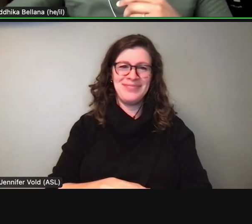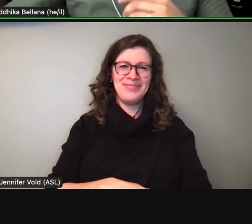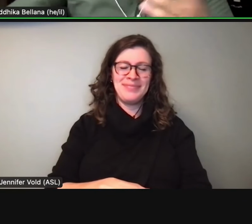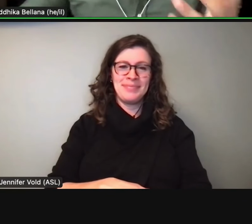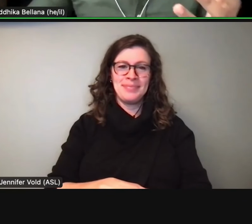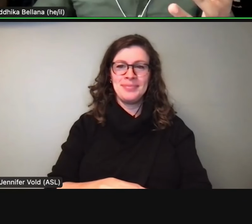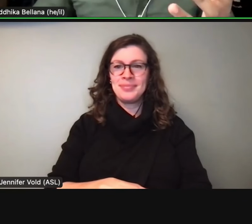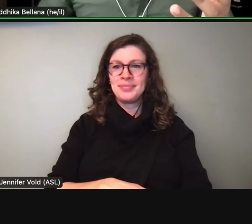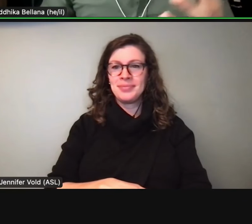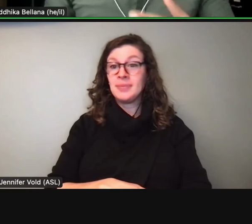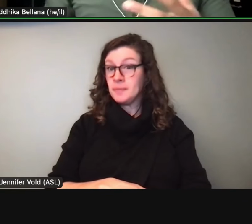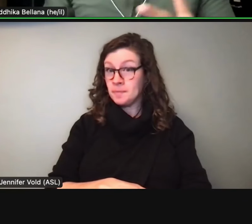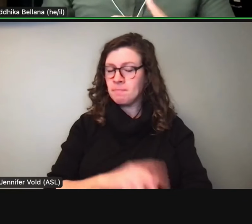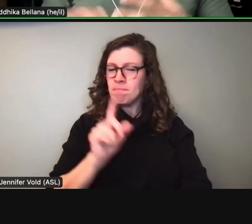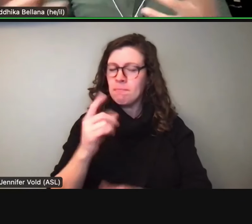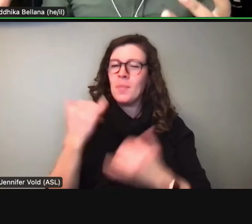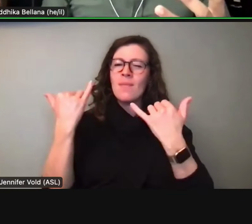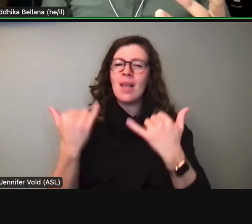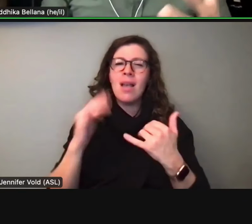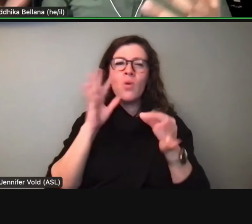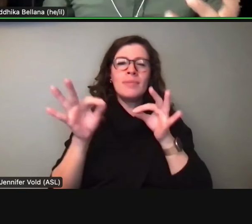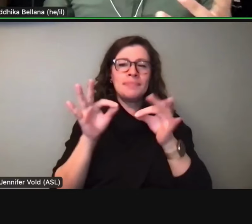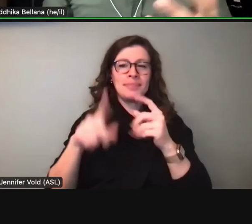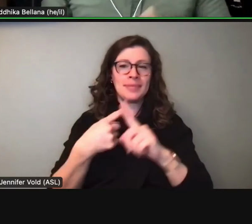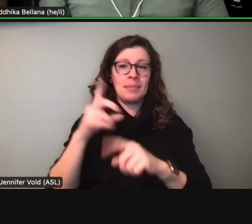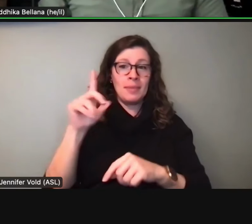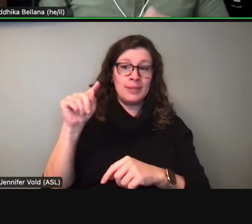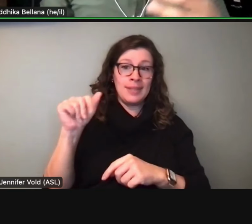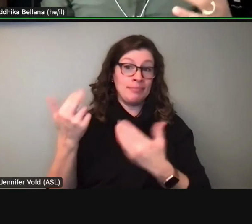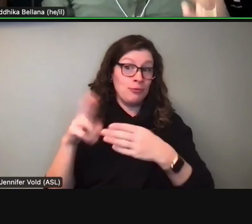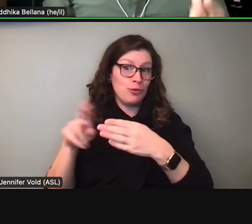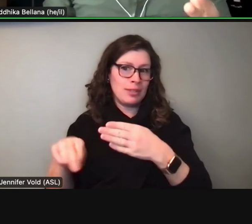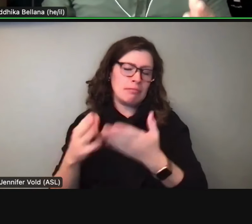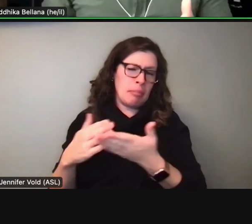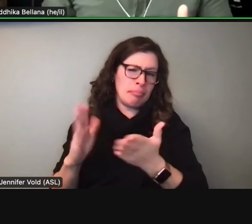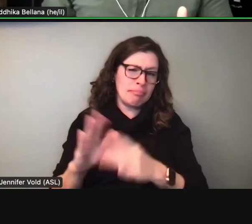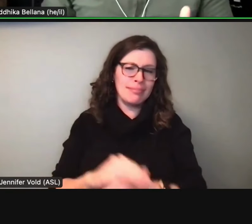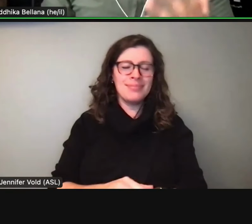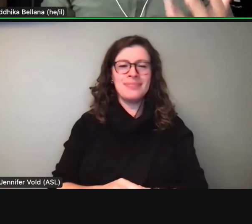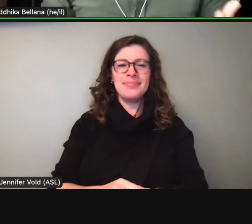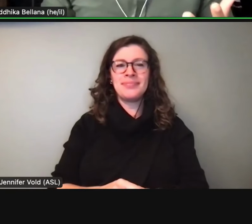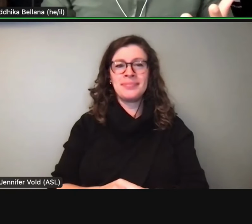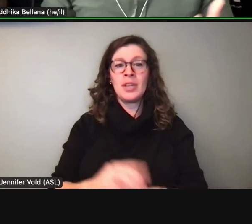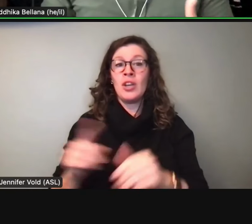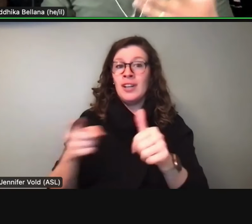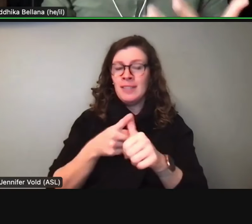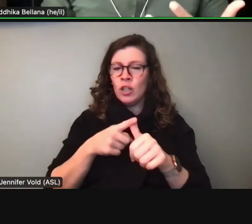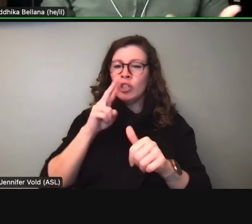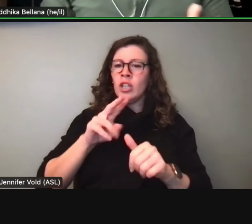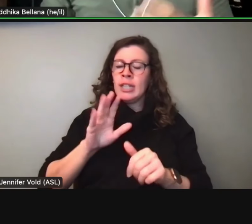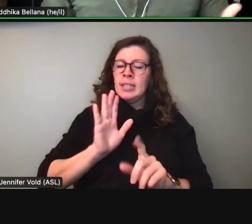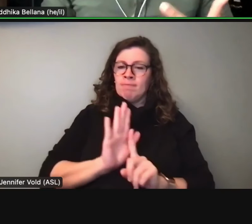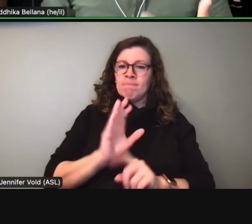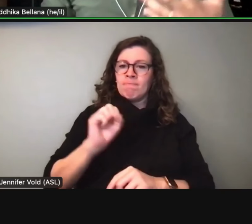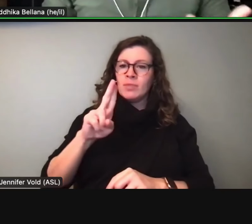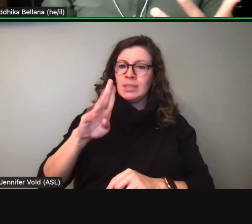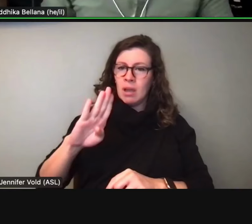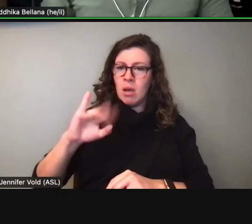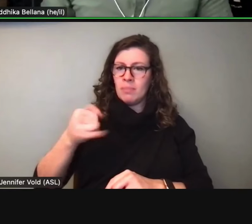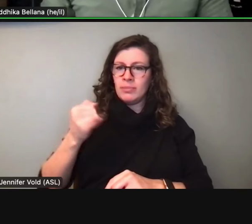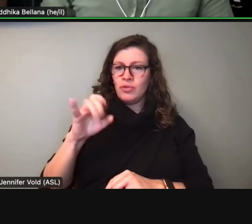And then I'm going to tell you a little bit about some of the data, some of the results. So first, I'm going to focus on subjective experience, how our